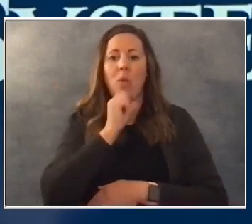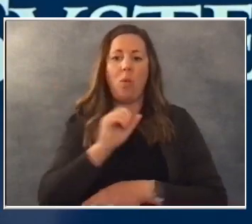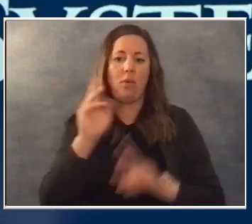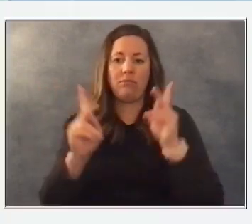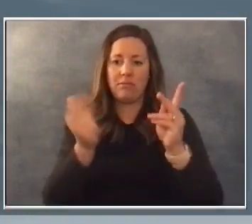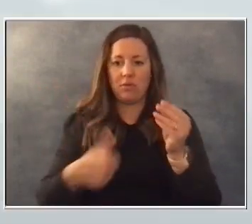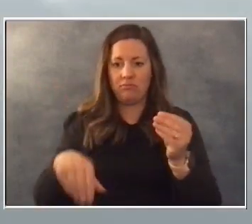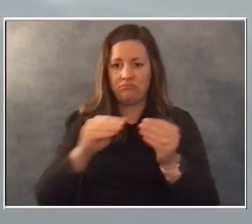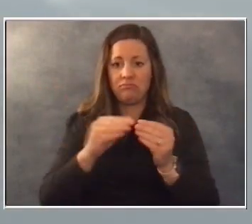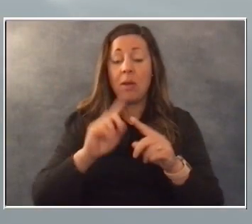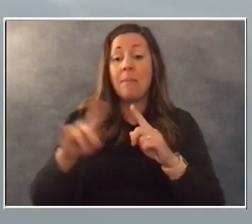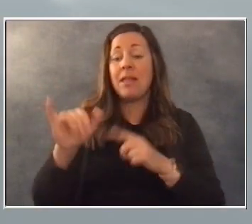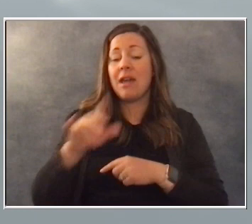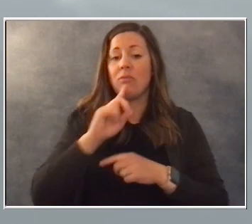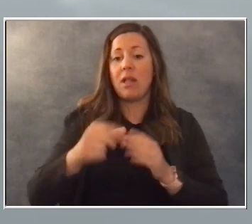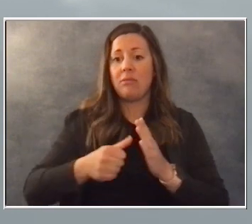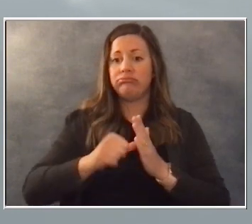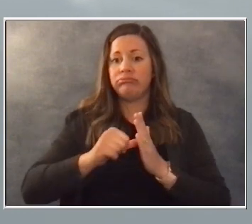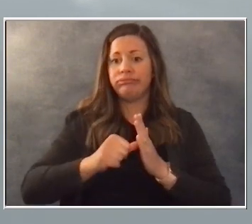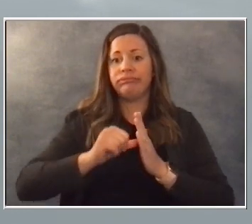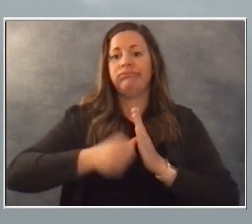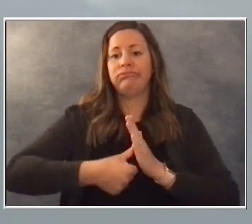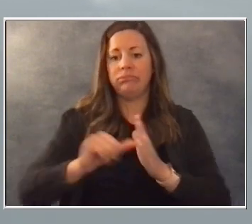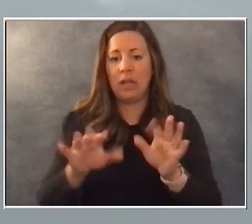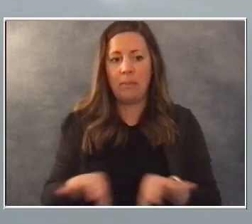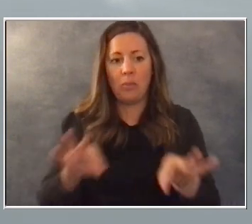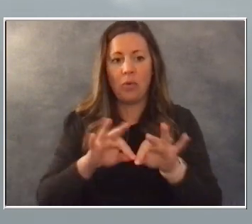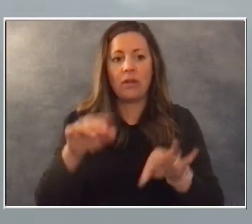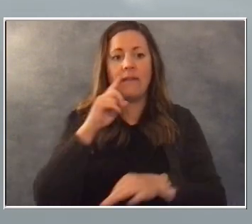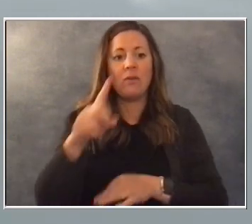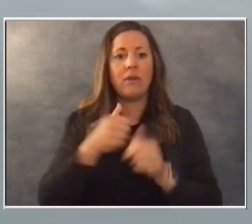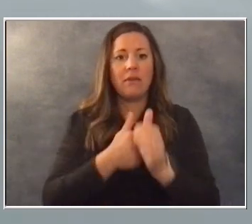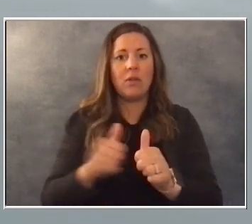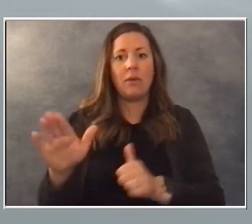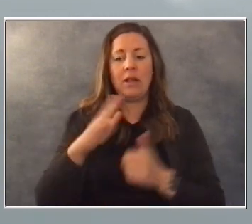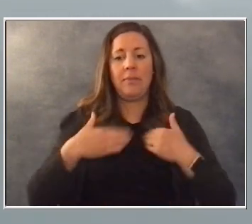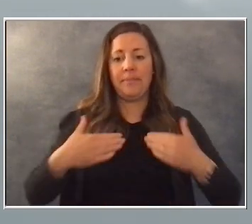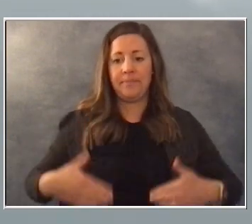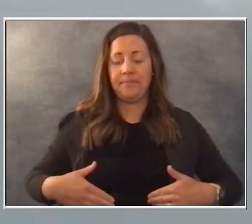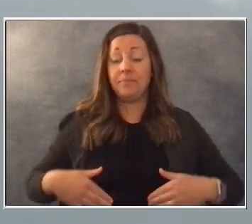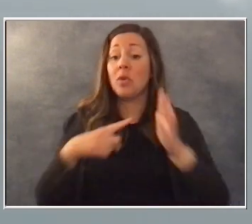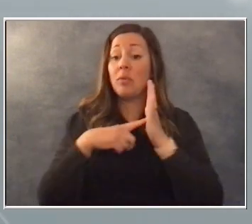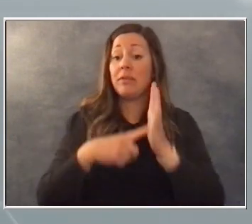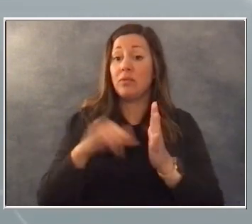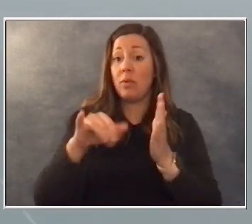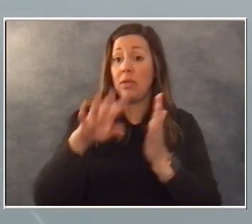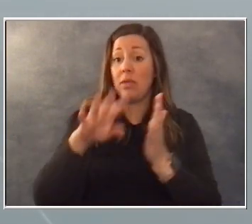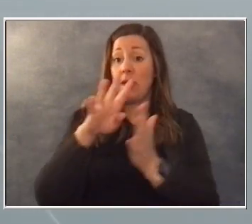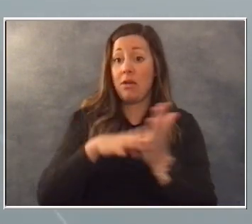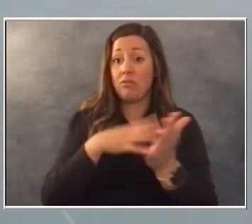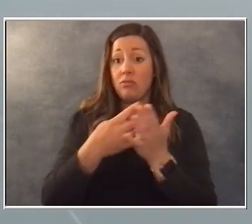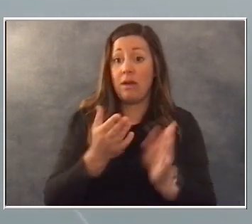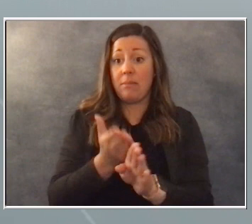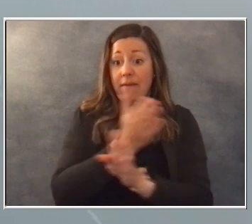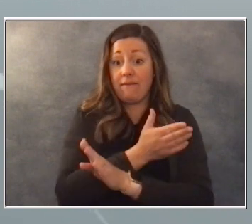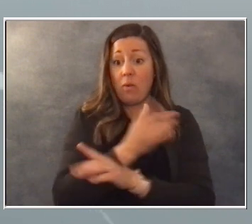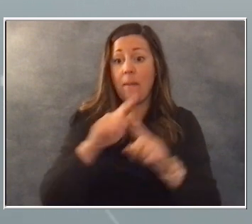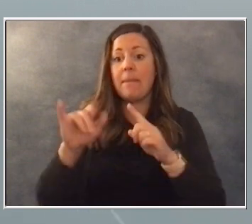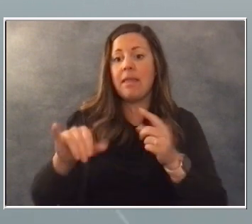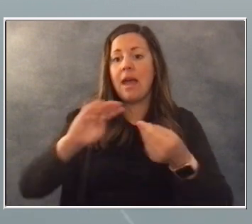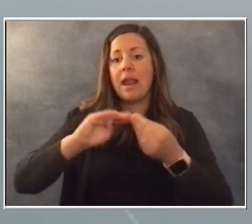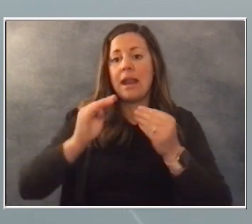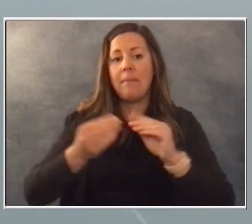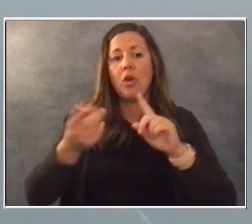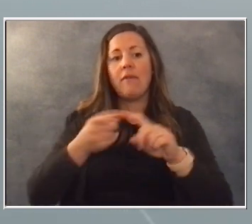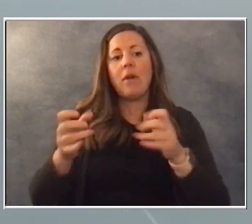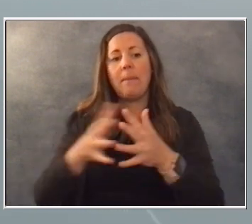your body. We've shown you this graph before. It's the newest numbers on colorectal cancer from the American Cancer Society. Over